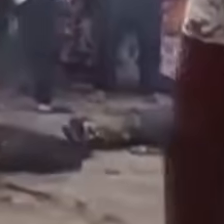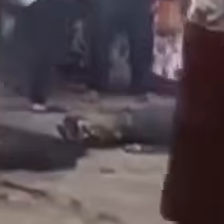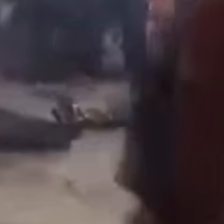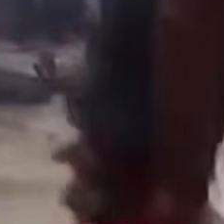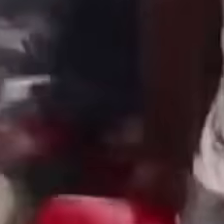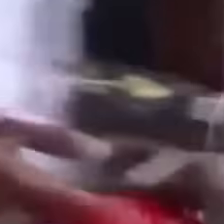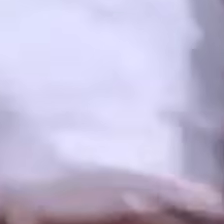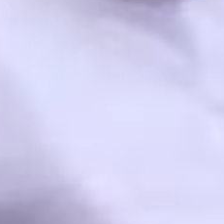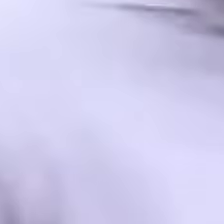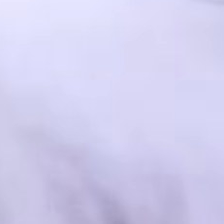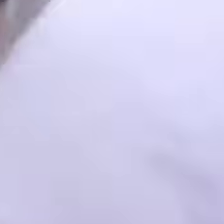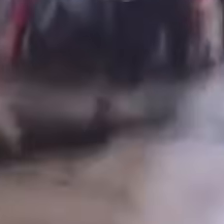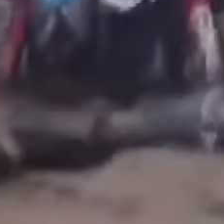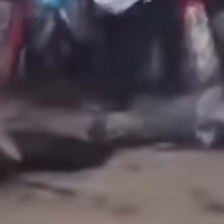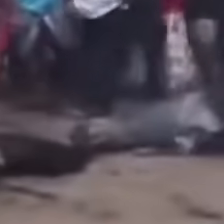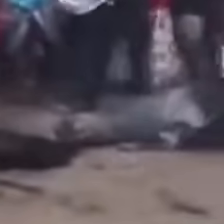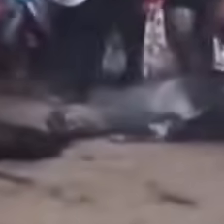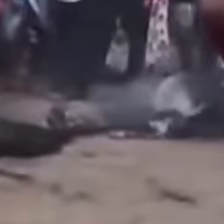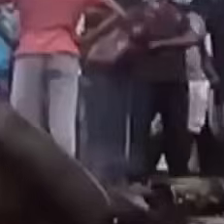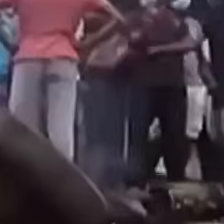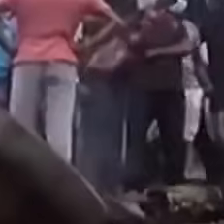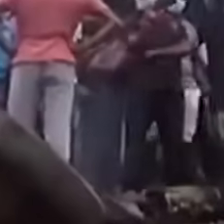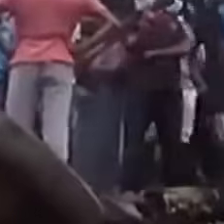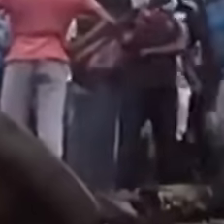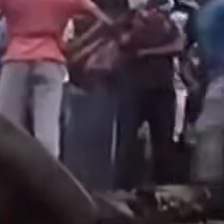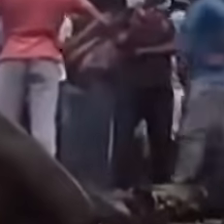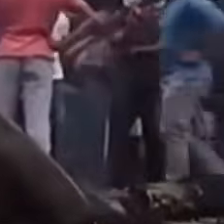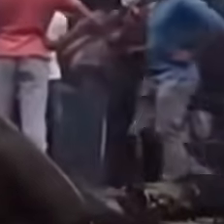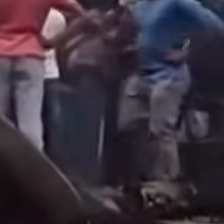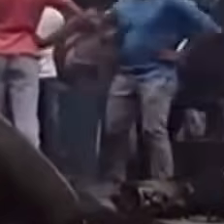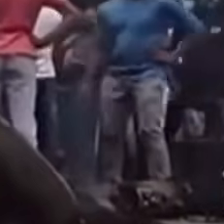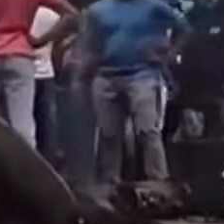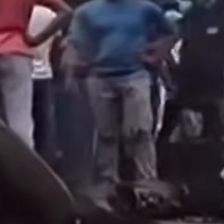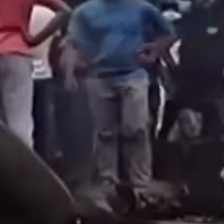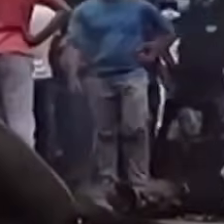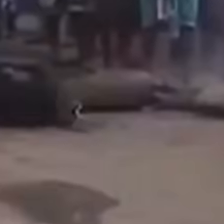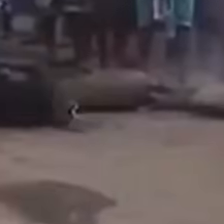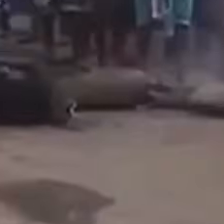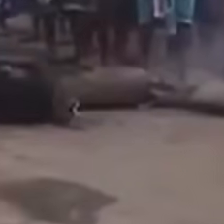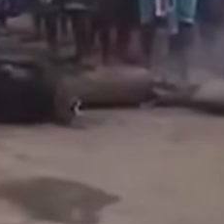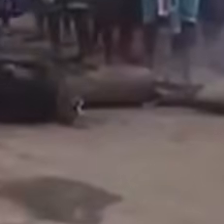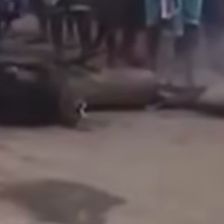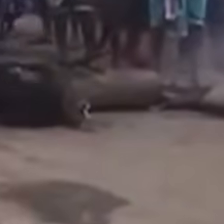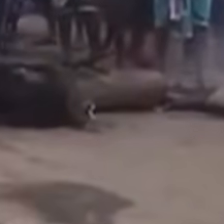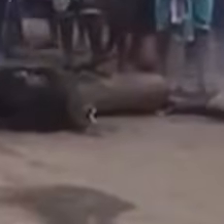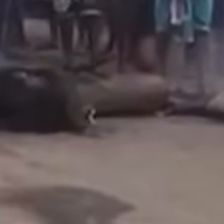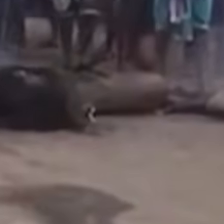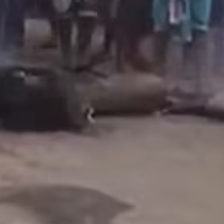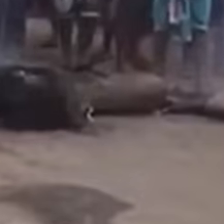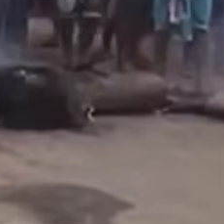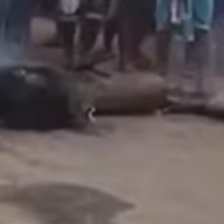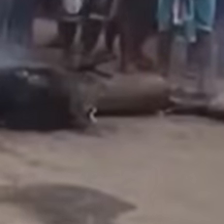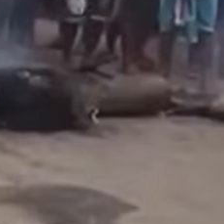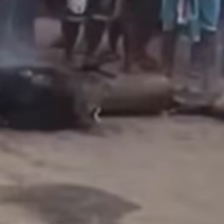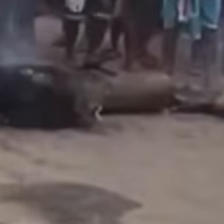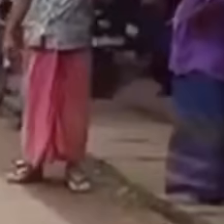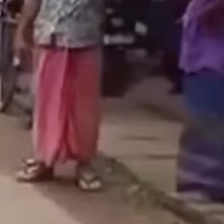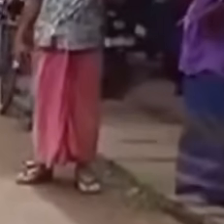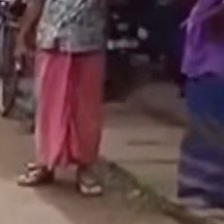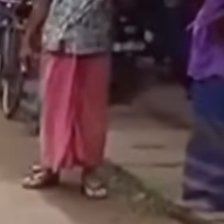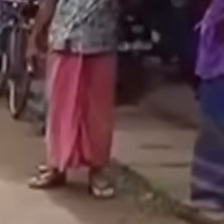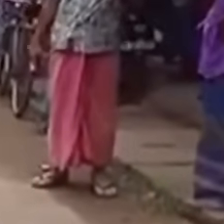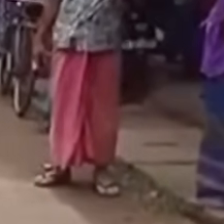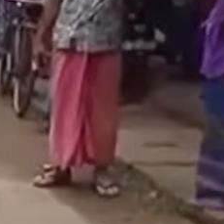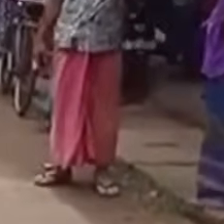The police said that the deceased suspect had brutally assaulted his 14-year-old daughter on the 12th of this month. The child had been treated